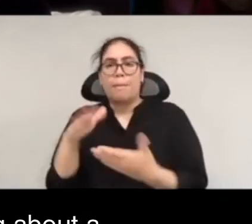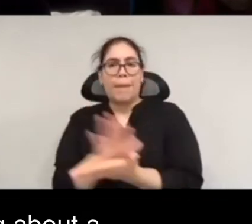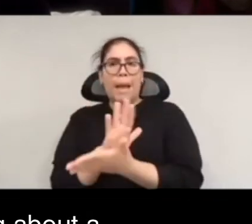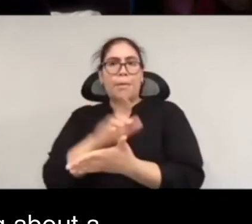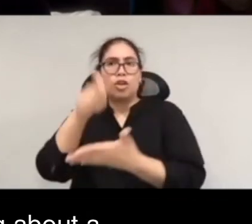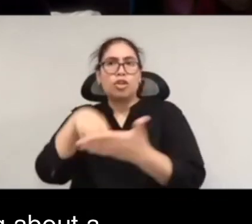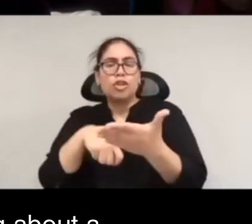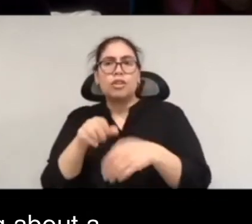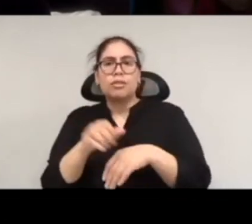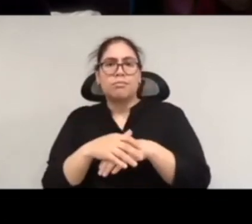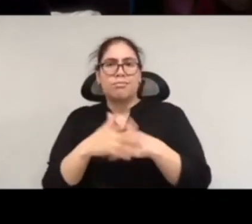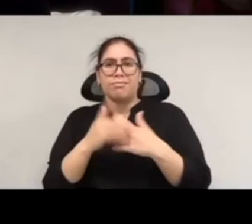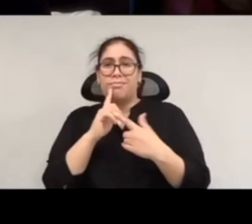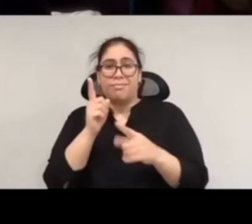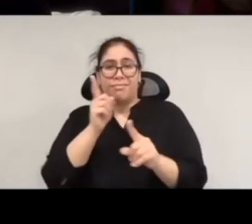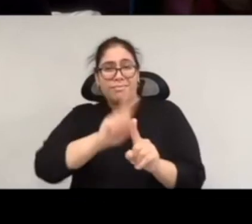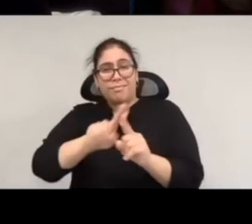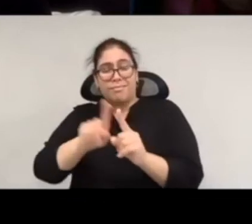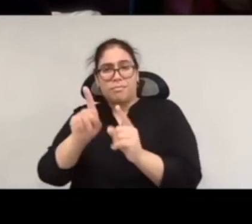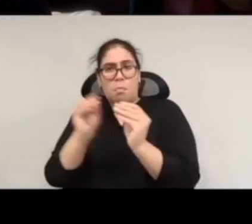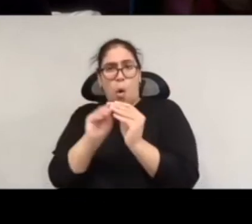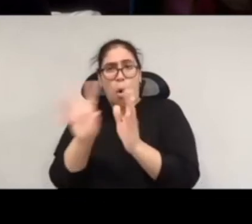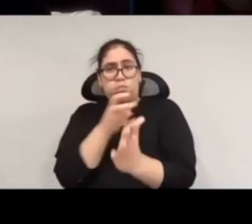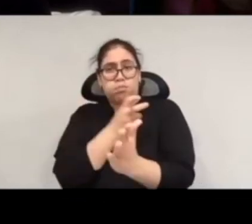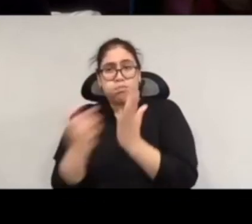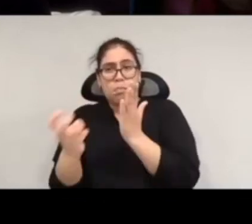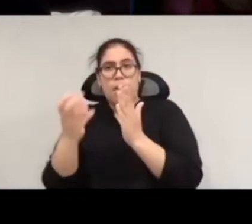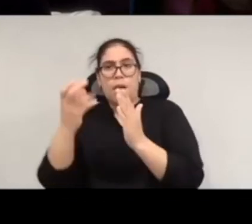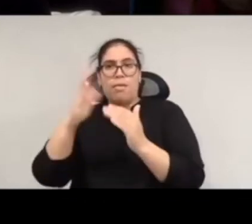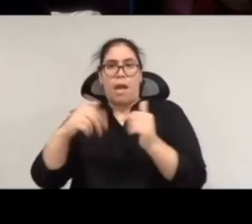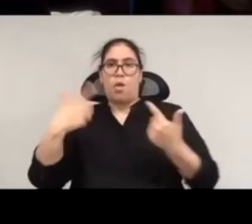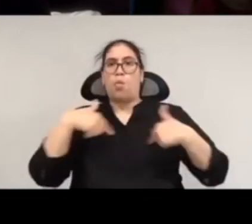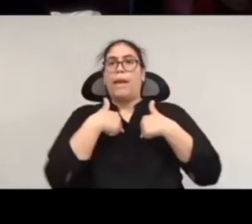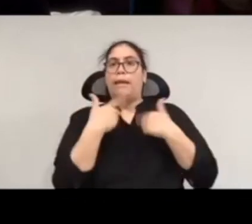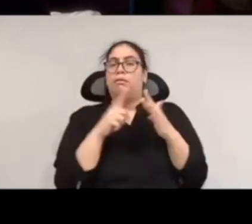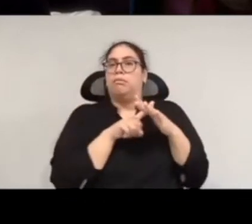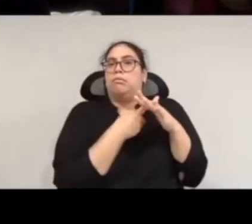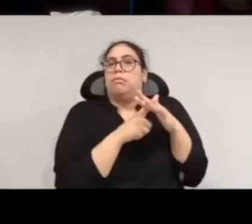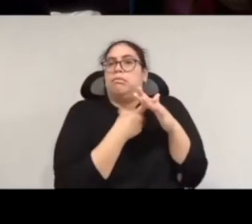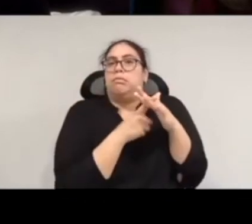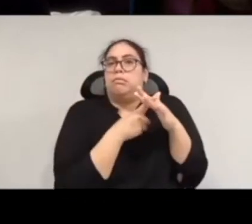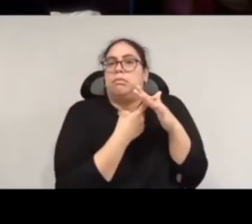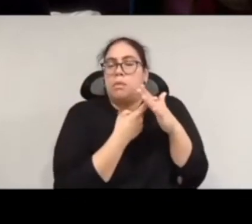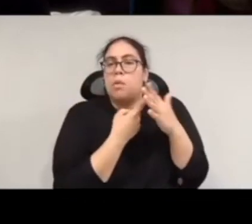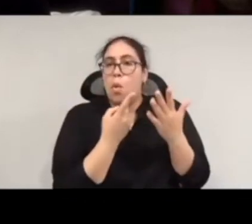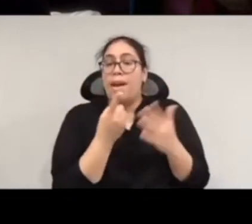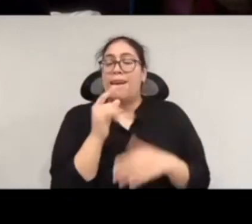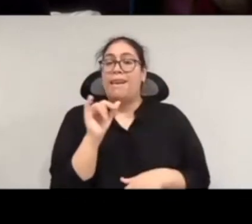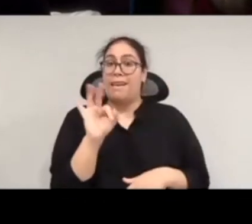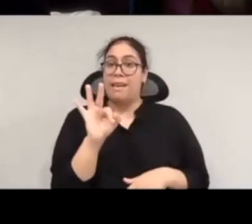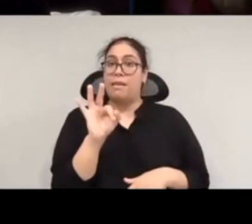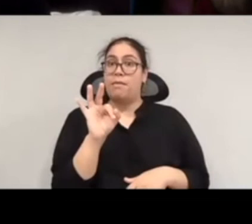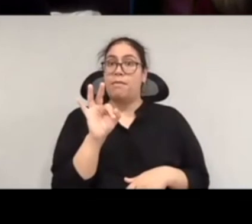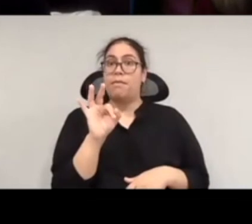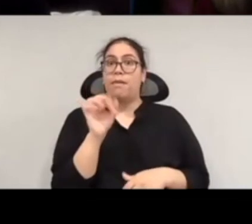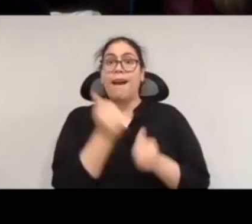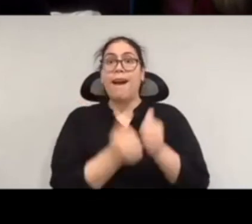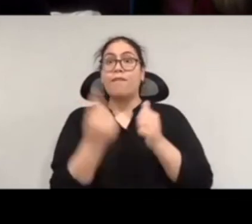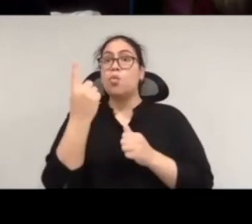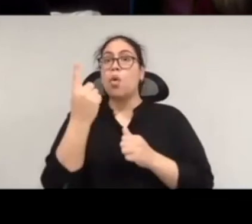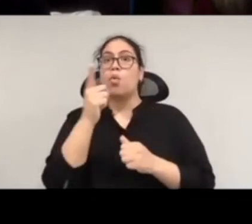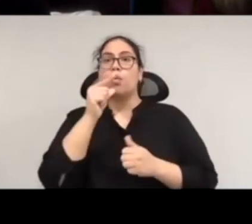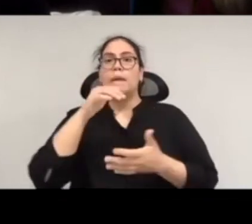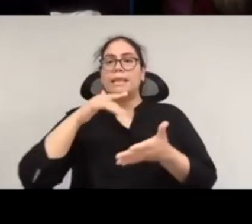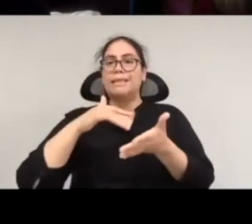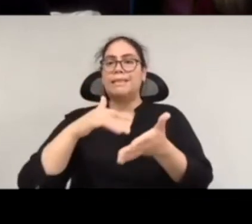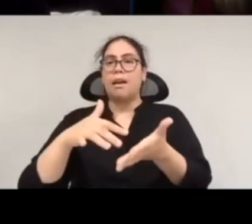in much more expansive ways than we are, theory and what have you. And if everybody who was studying media, whatever layer